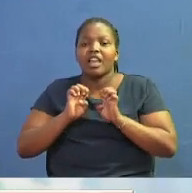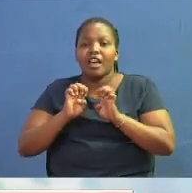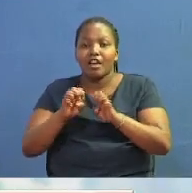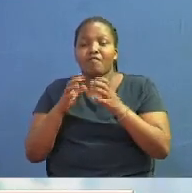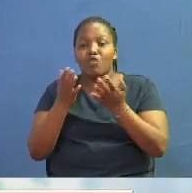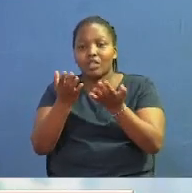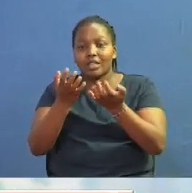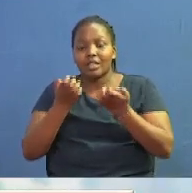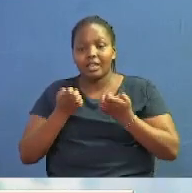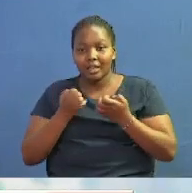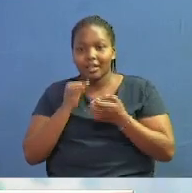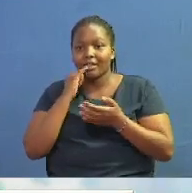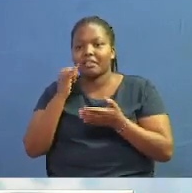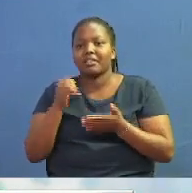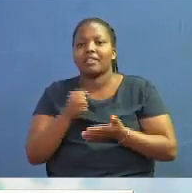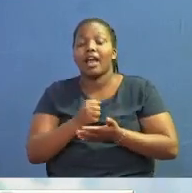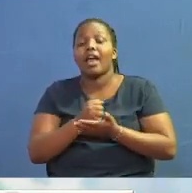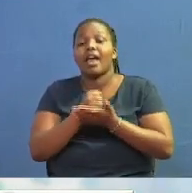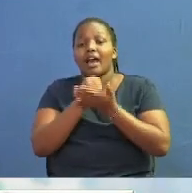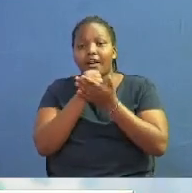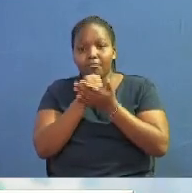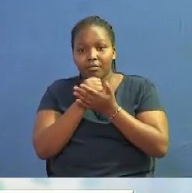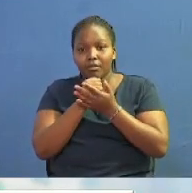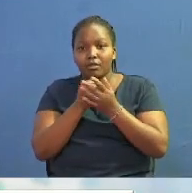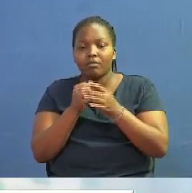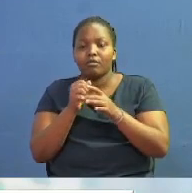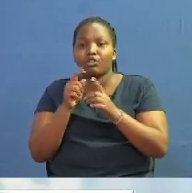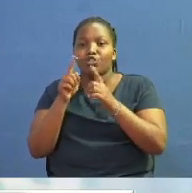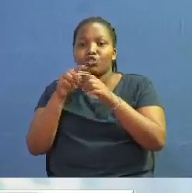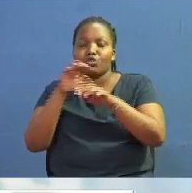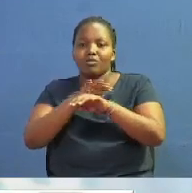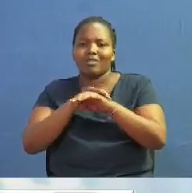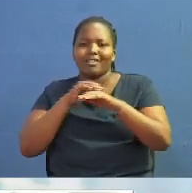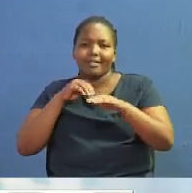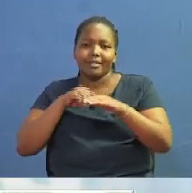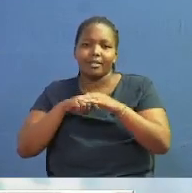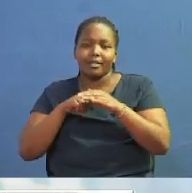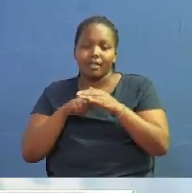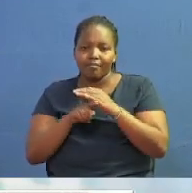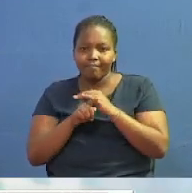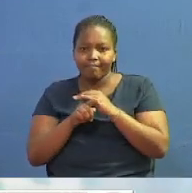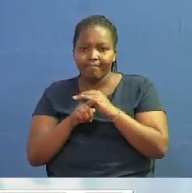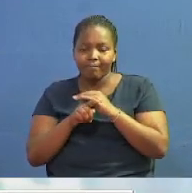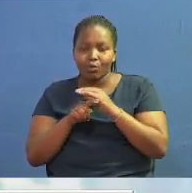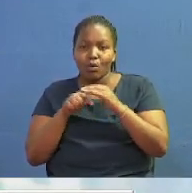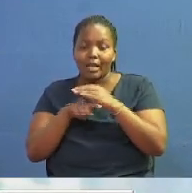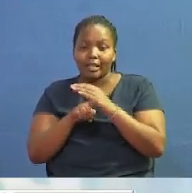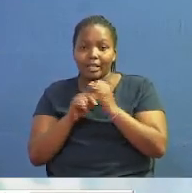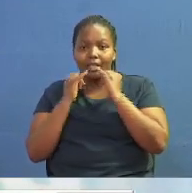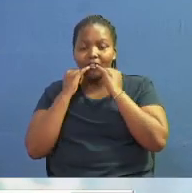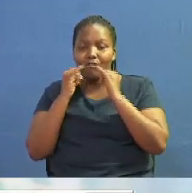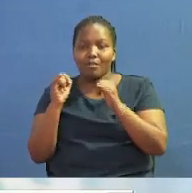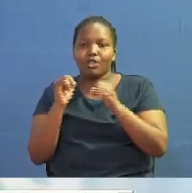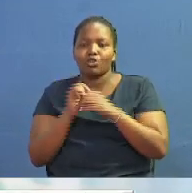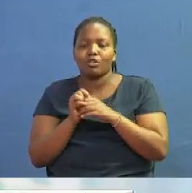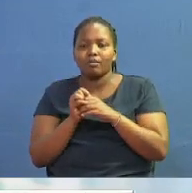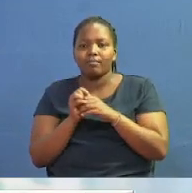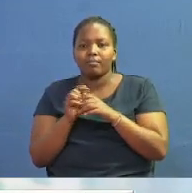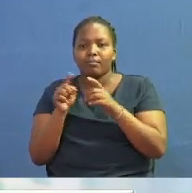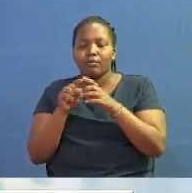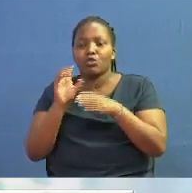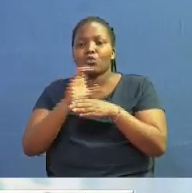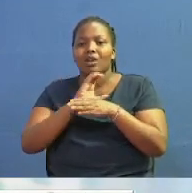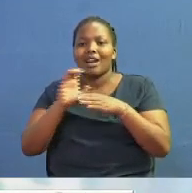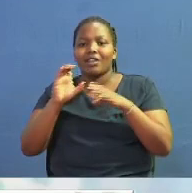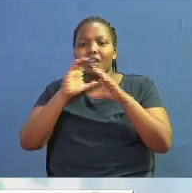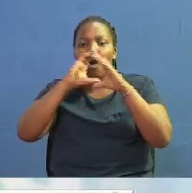is aids to help them access information and communication. And that is also transposed to the career world. Right. We've